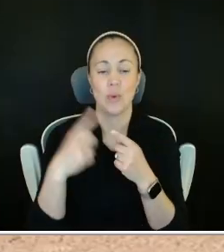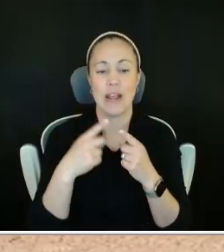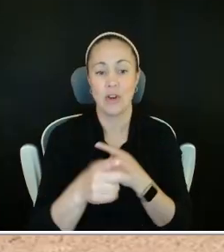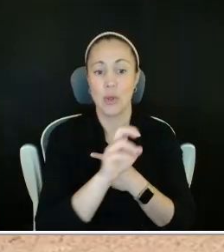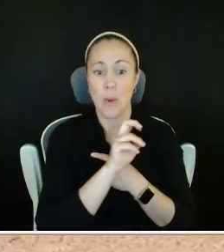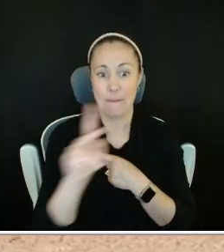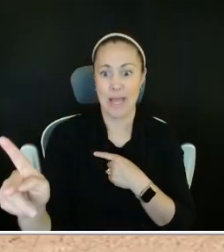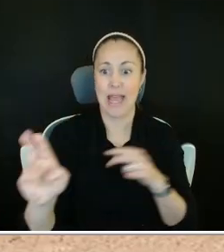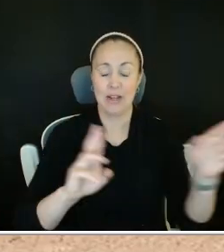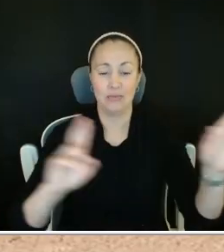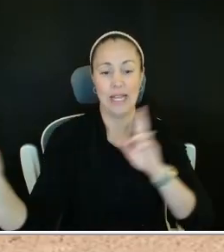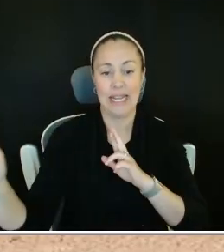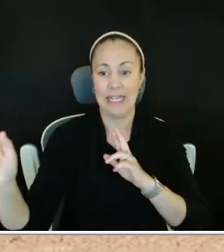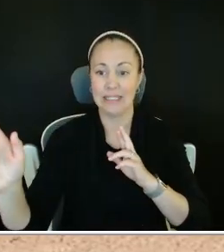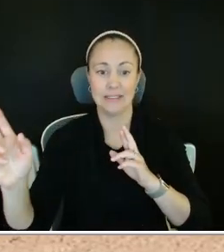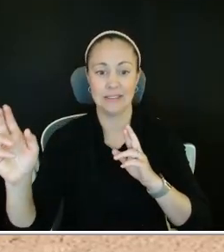of